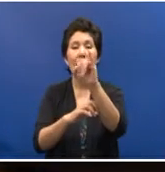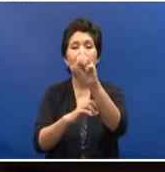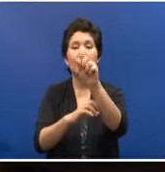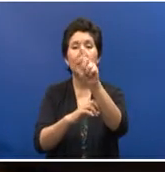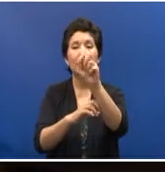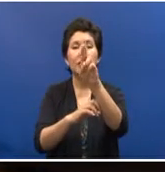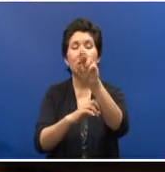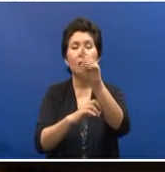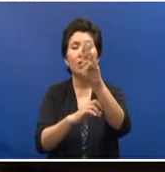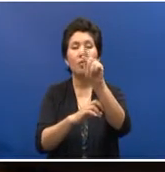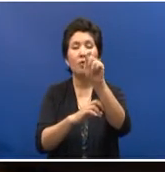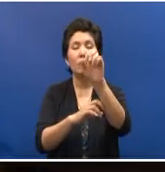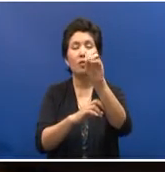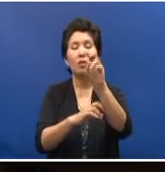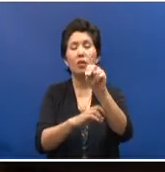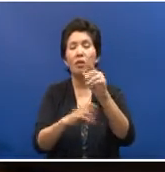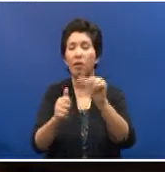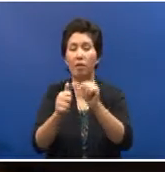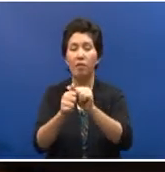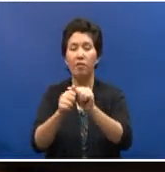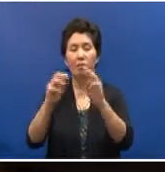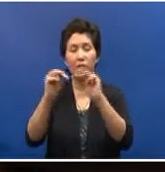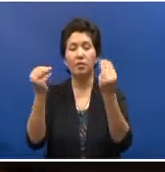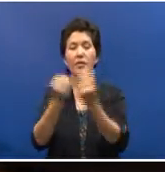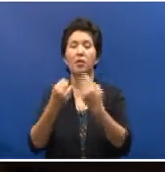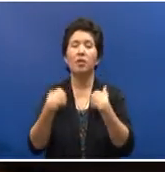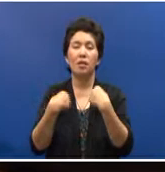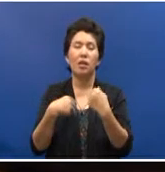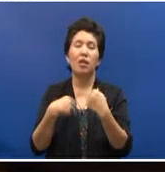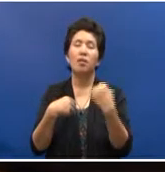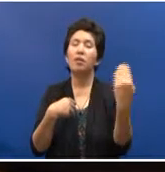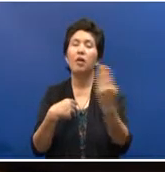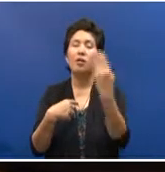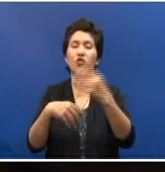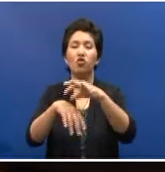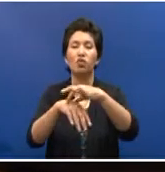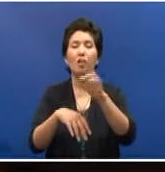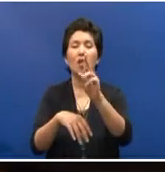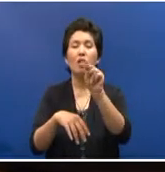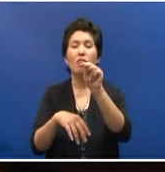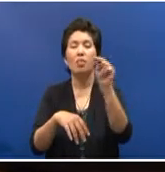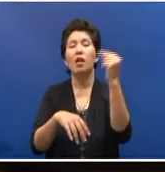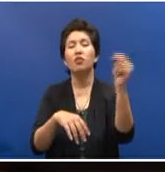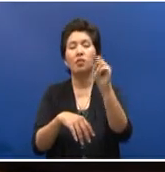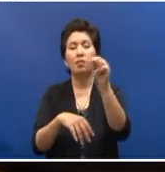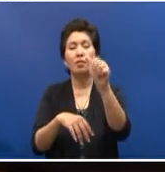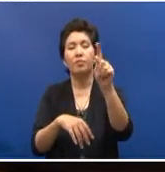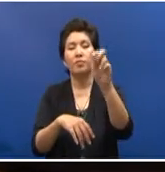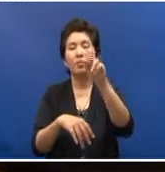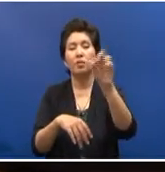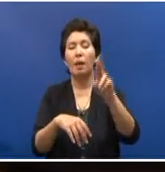every society has access to natural resources in its environment, such as